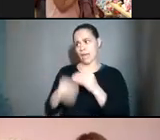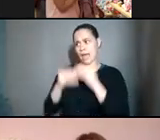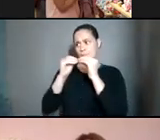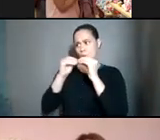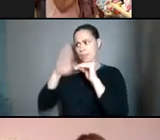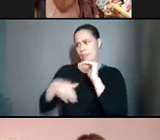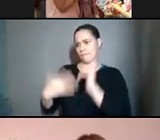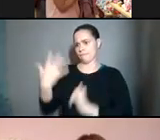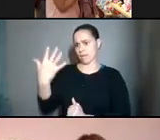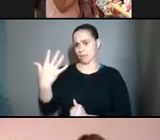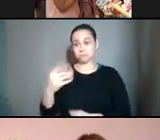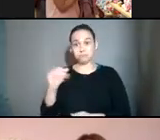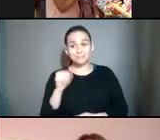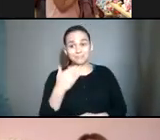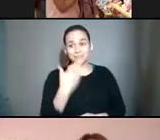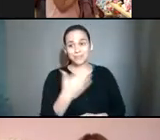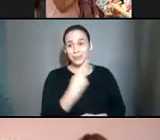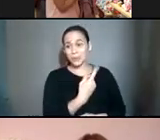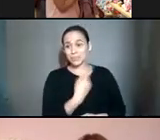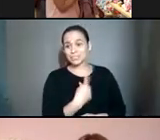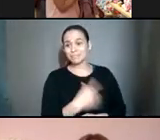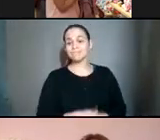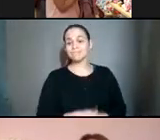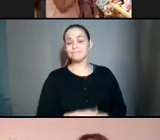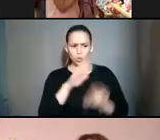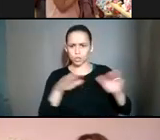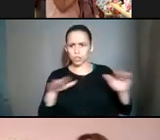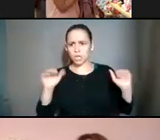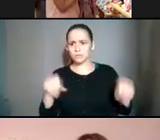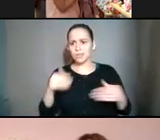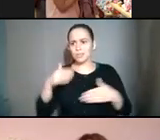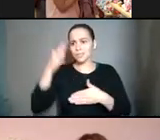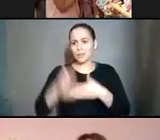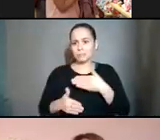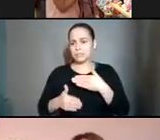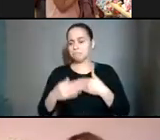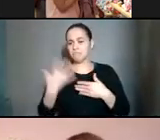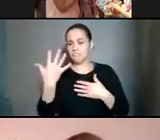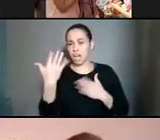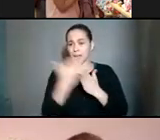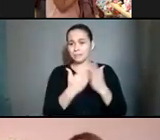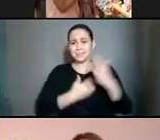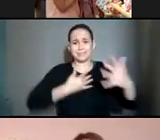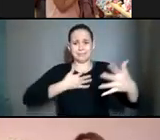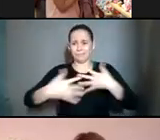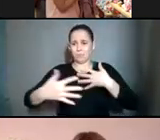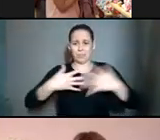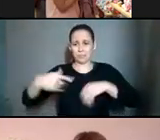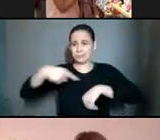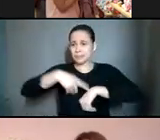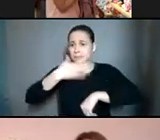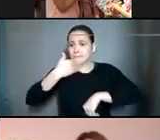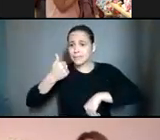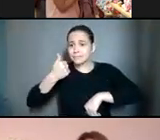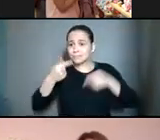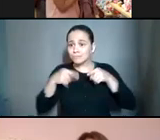Yes, that's a great question. Your child can complete the 5 lessons at any point during the week. So